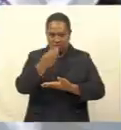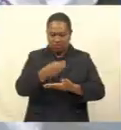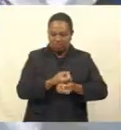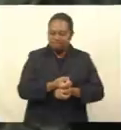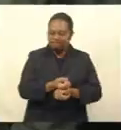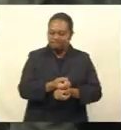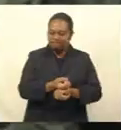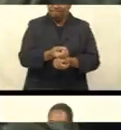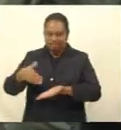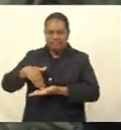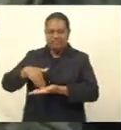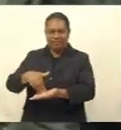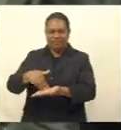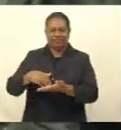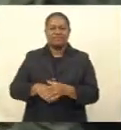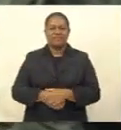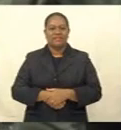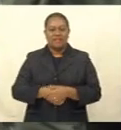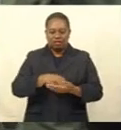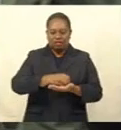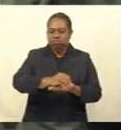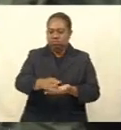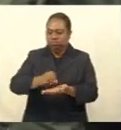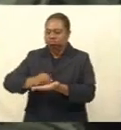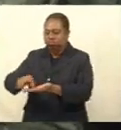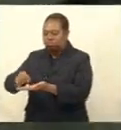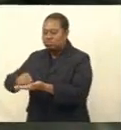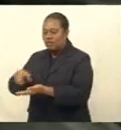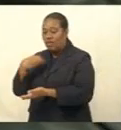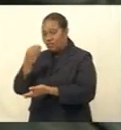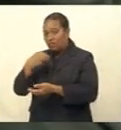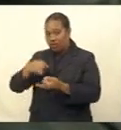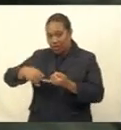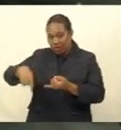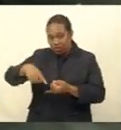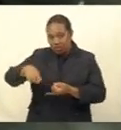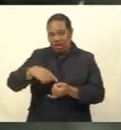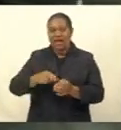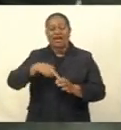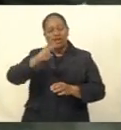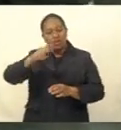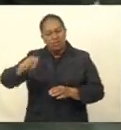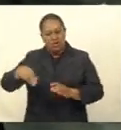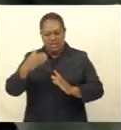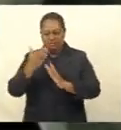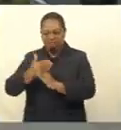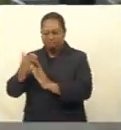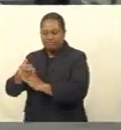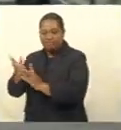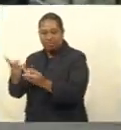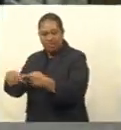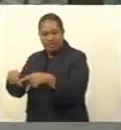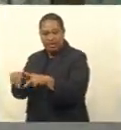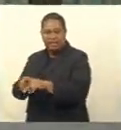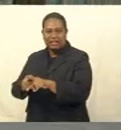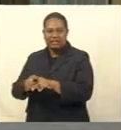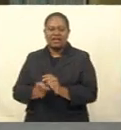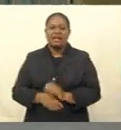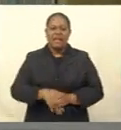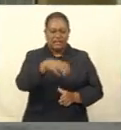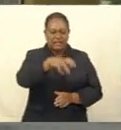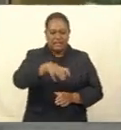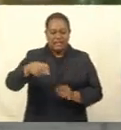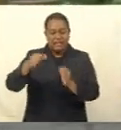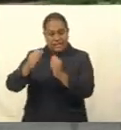delivery. The team today distributed the packages in the Suvarnasori lockdown areas, which include settlements such as